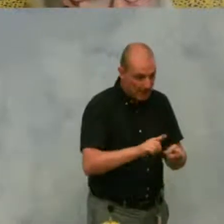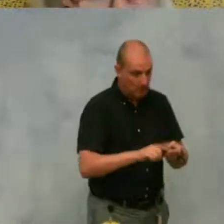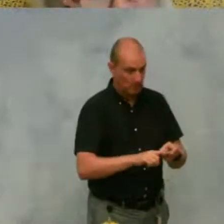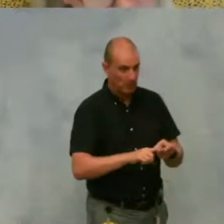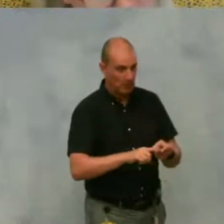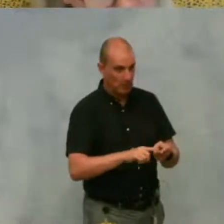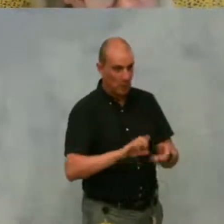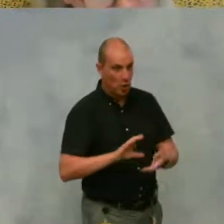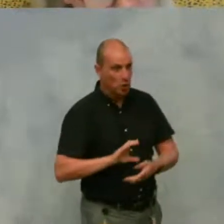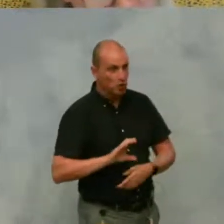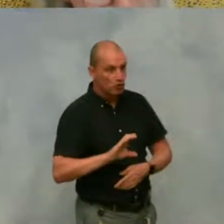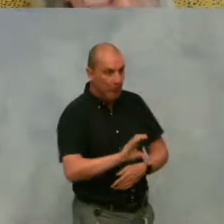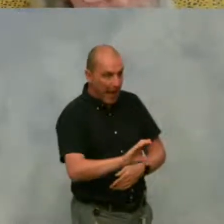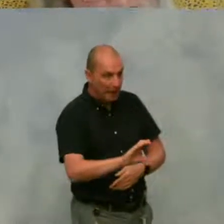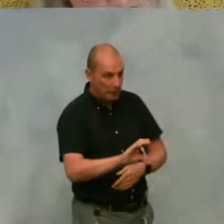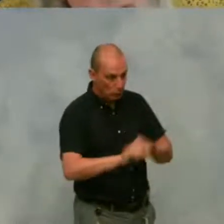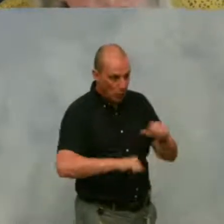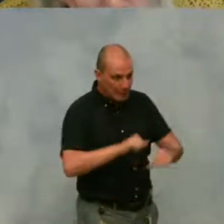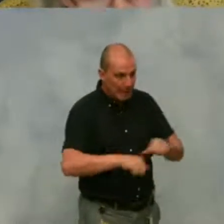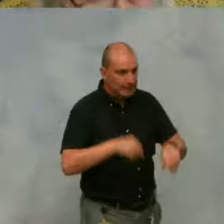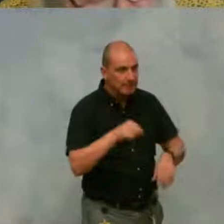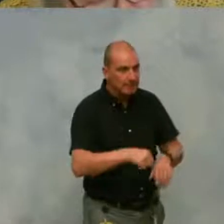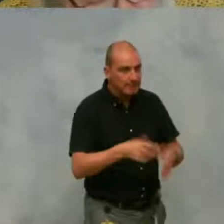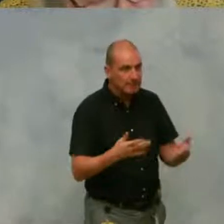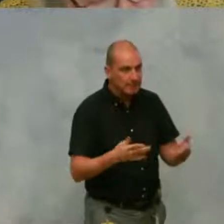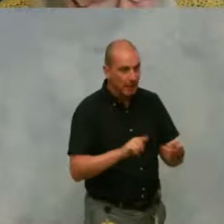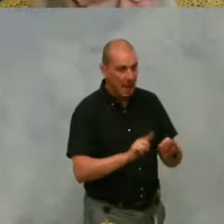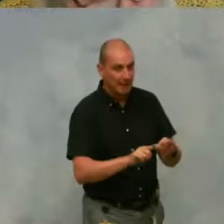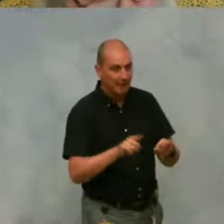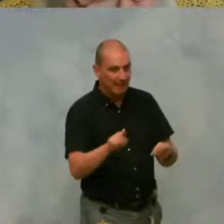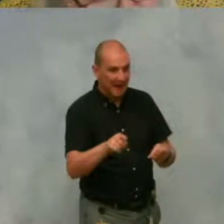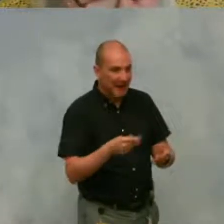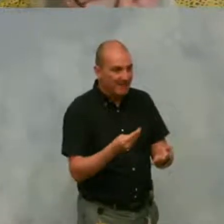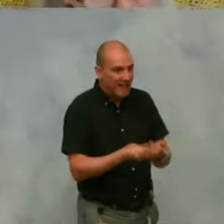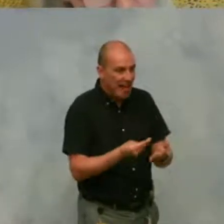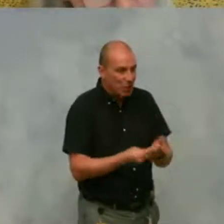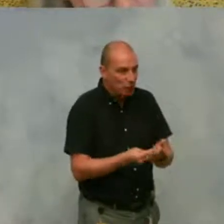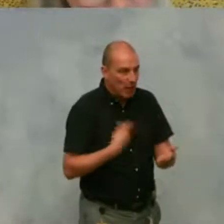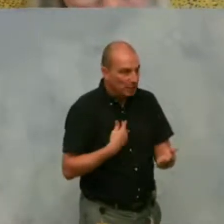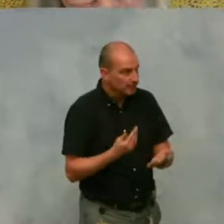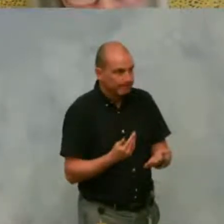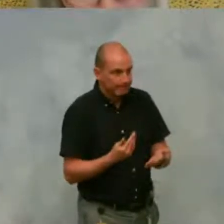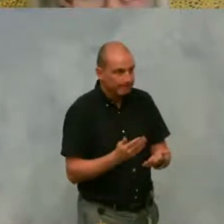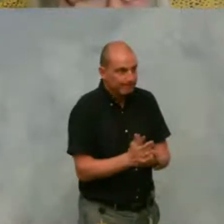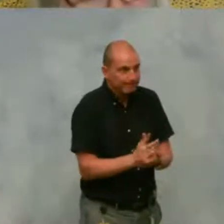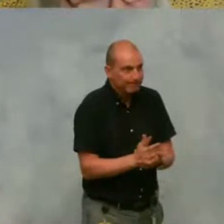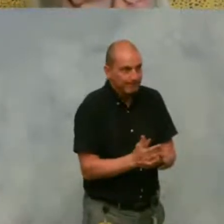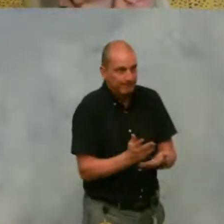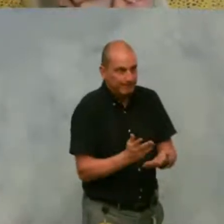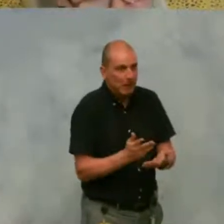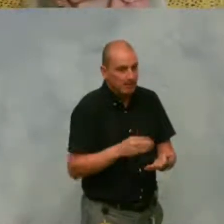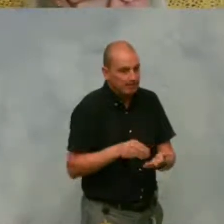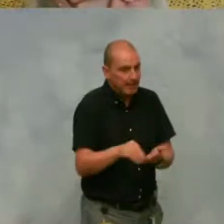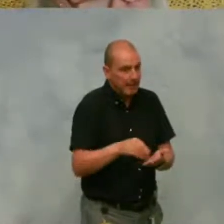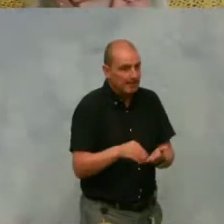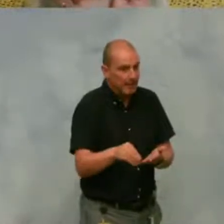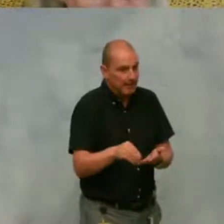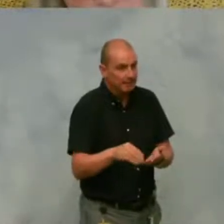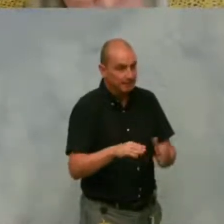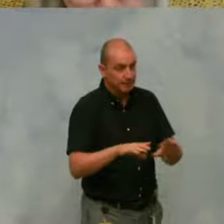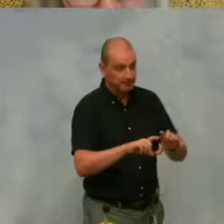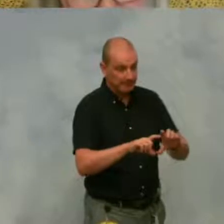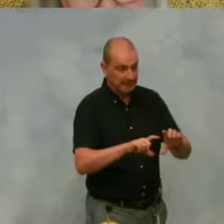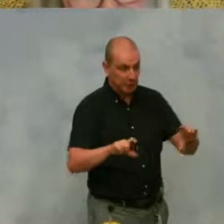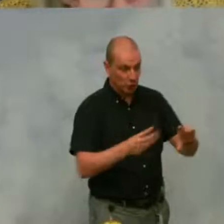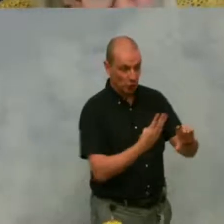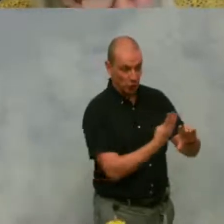grants and expenditure to alleviate financial insecurities. Section 5.3 covers transfers to reserves that were approved